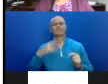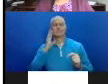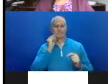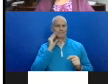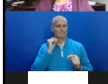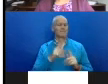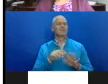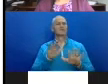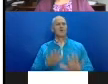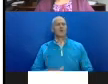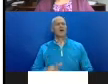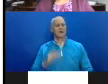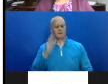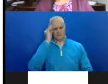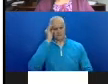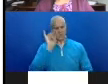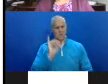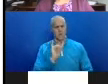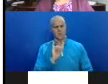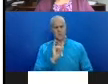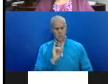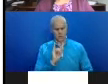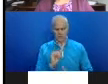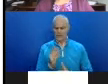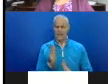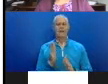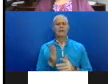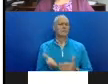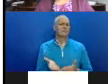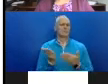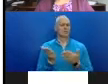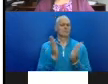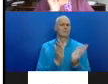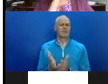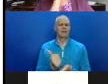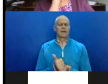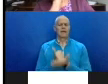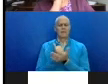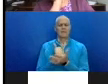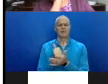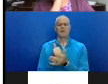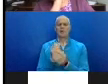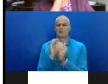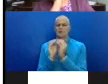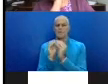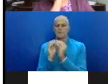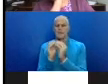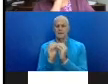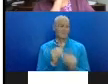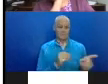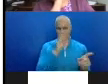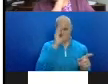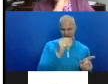slowing that down, and then looking at a proposed plan to repair the effects. So it's for the guy, if it's the guy who's